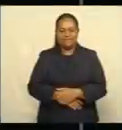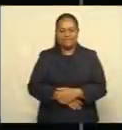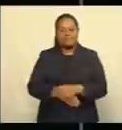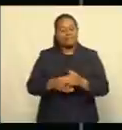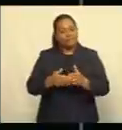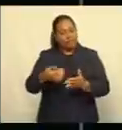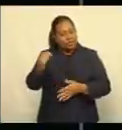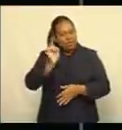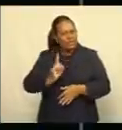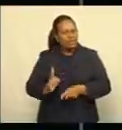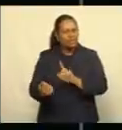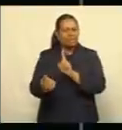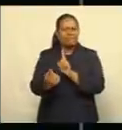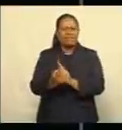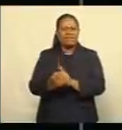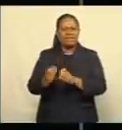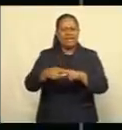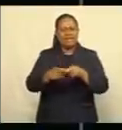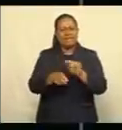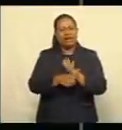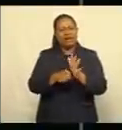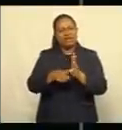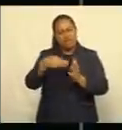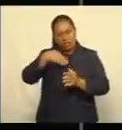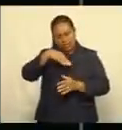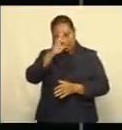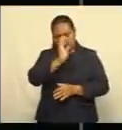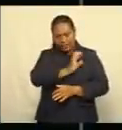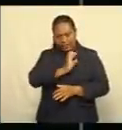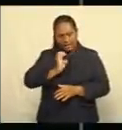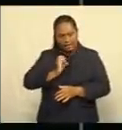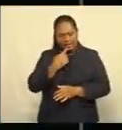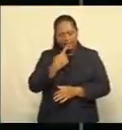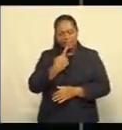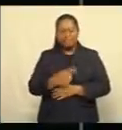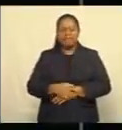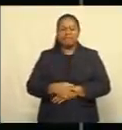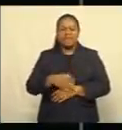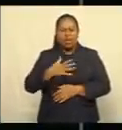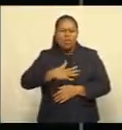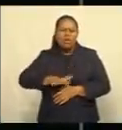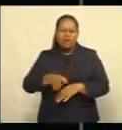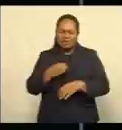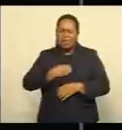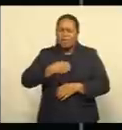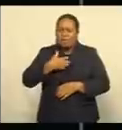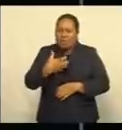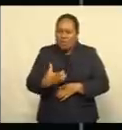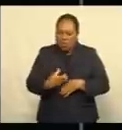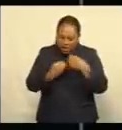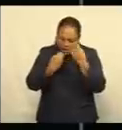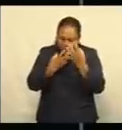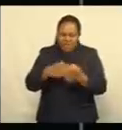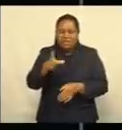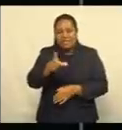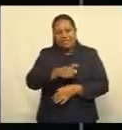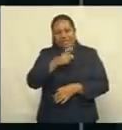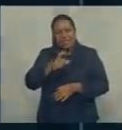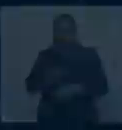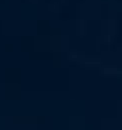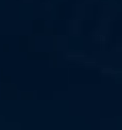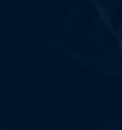And today we caught up with the Fiji Rugby Union Chief Executive John O'Connor to get more details on the cancellation of major tournaments.